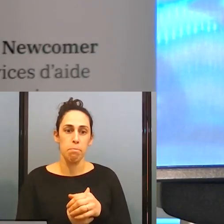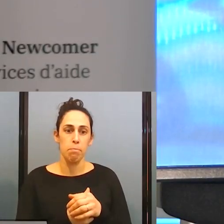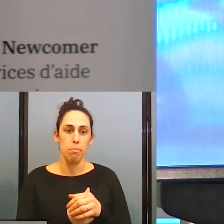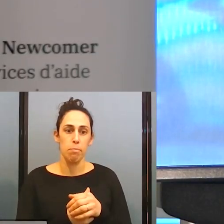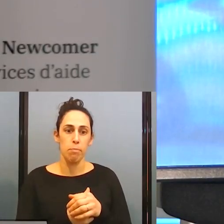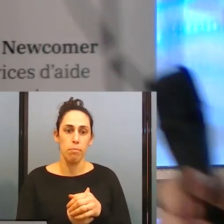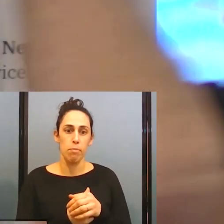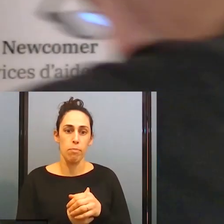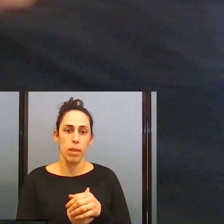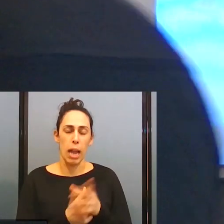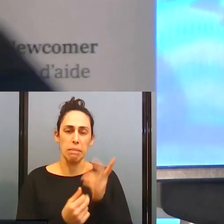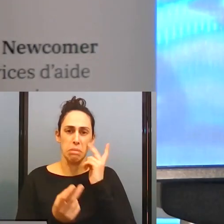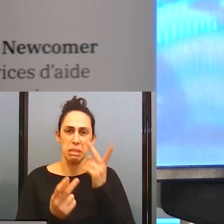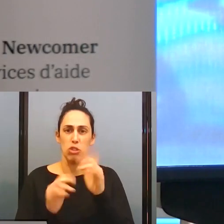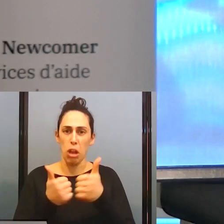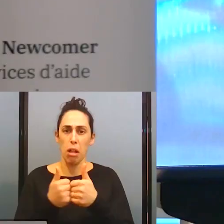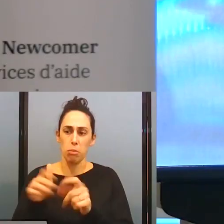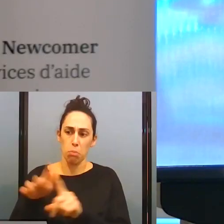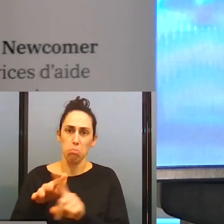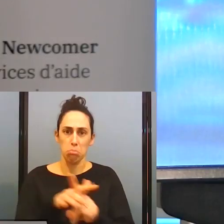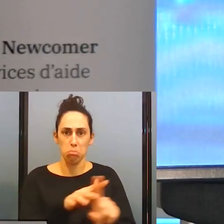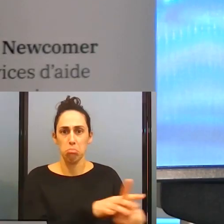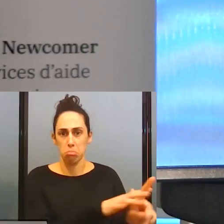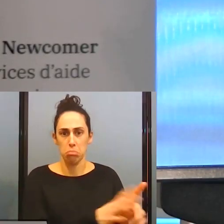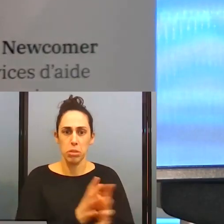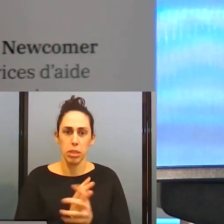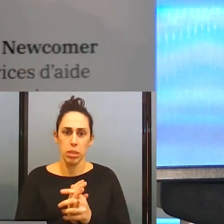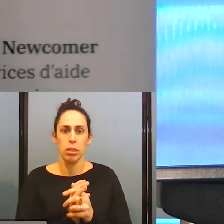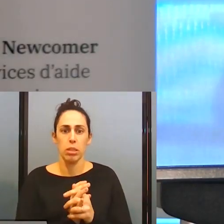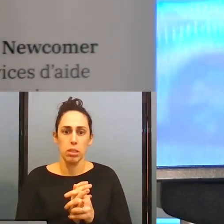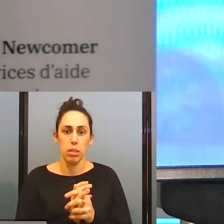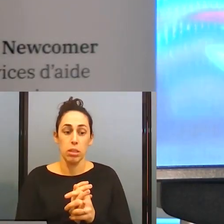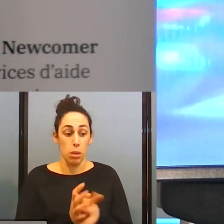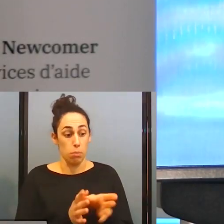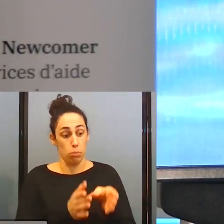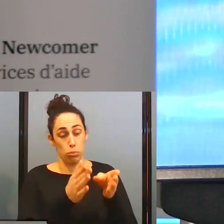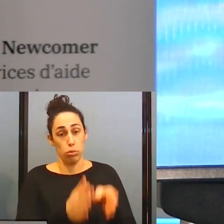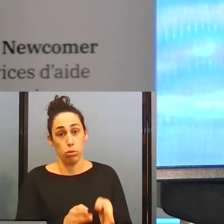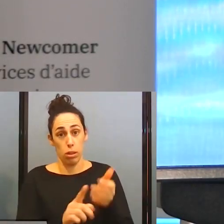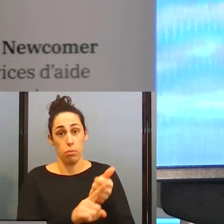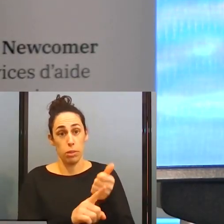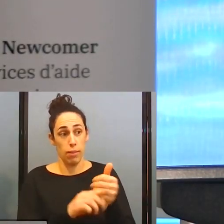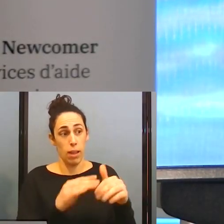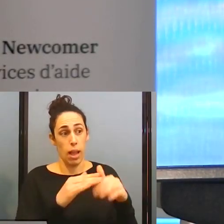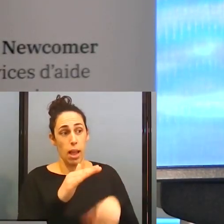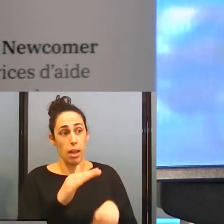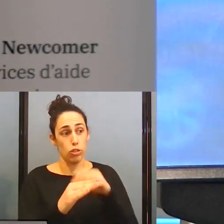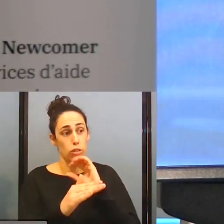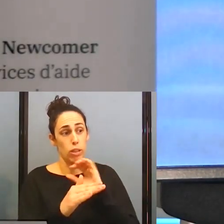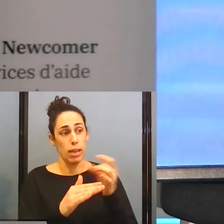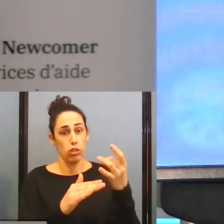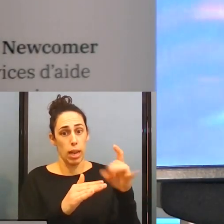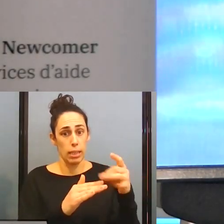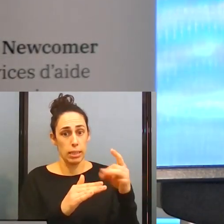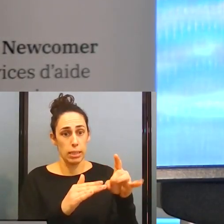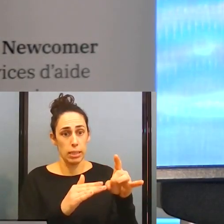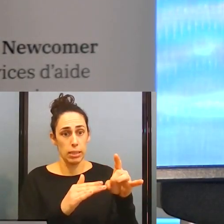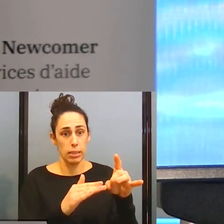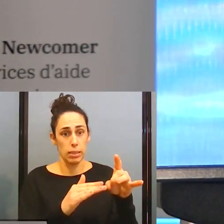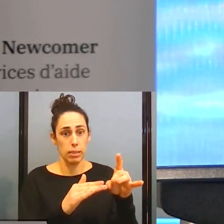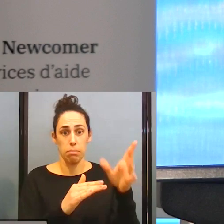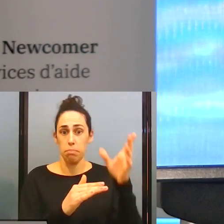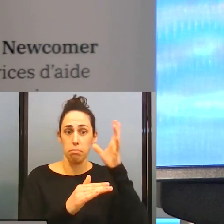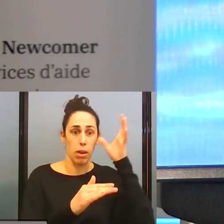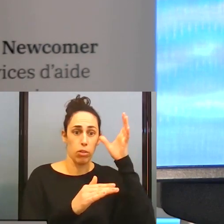guardian and are being told that they need a court order to say that the family friend they're living